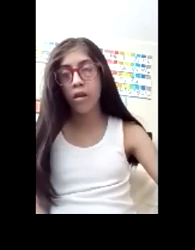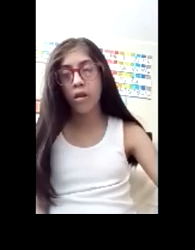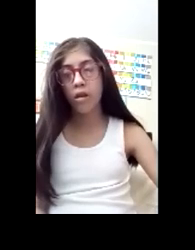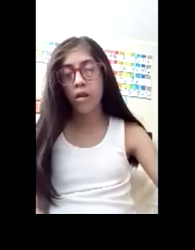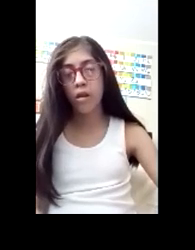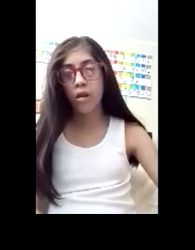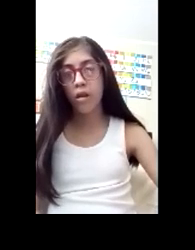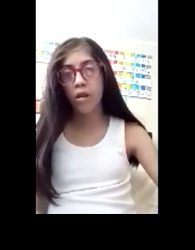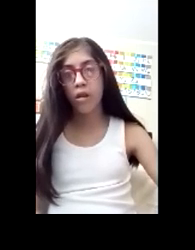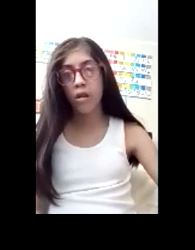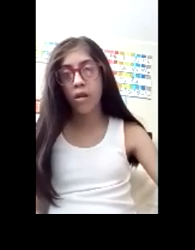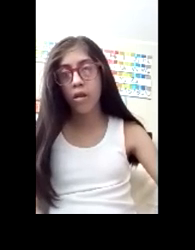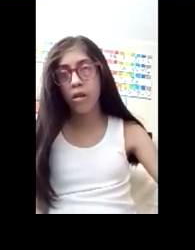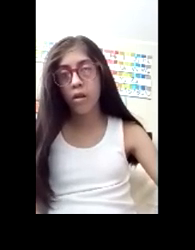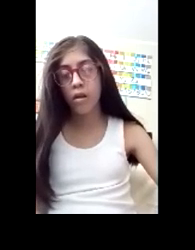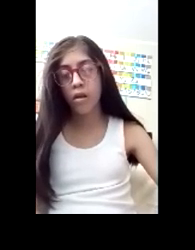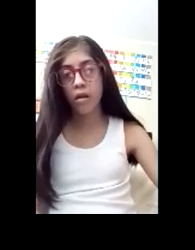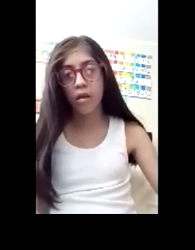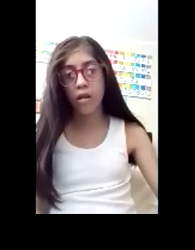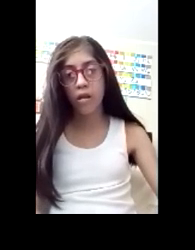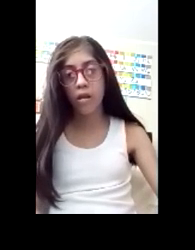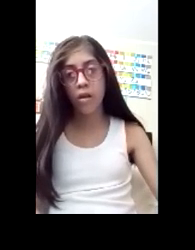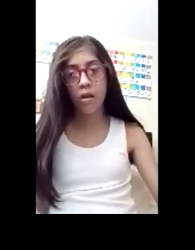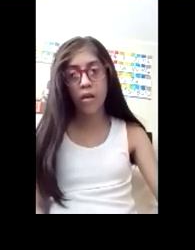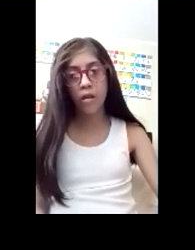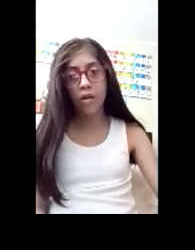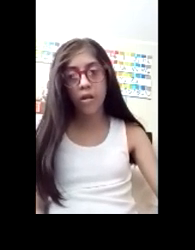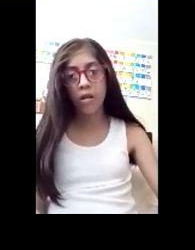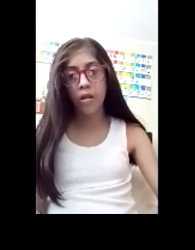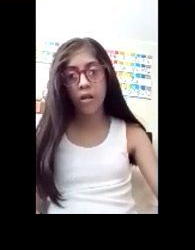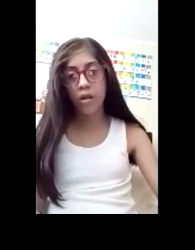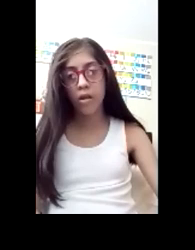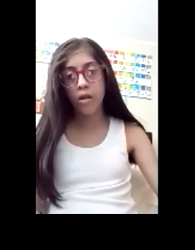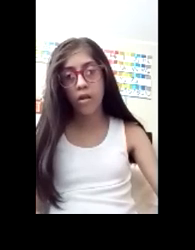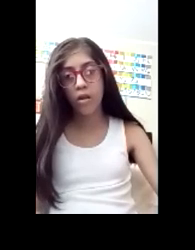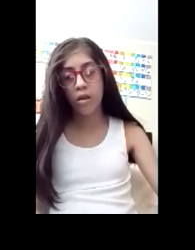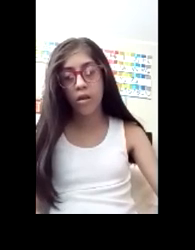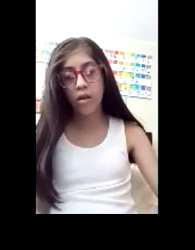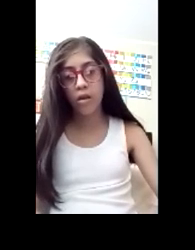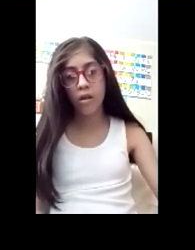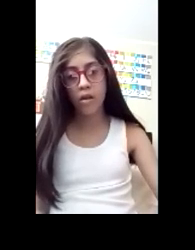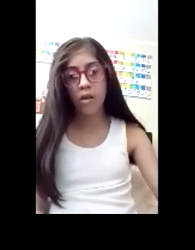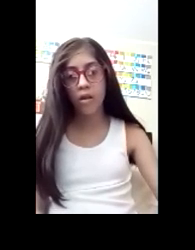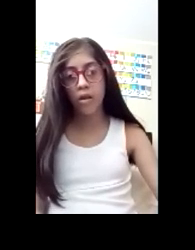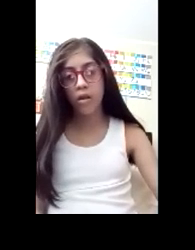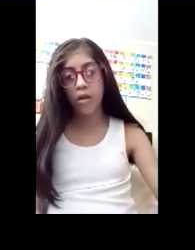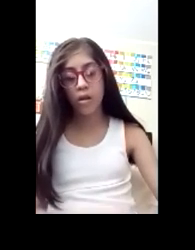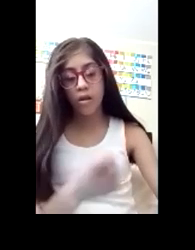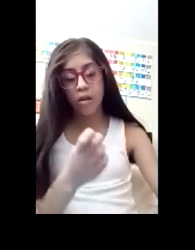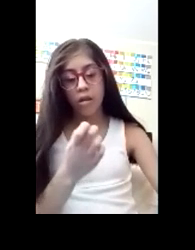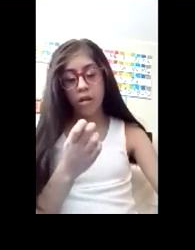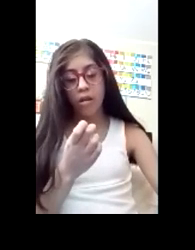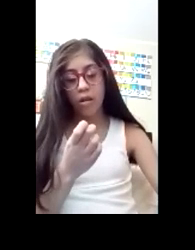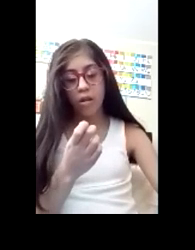does good. God looks down from heaven on the sons of men to see if there are any who understand and any who seek